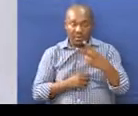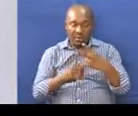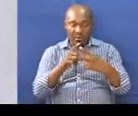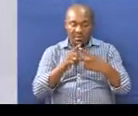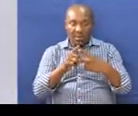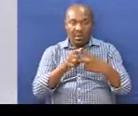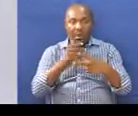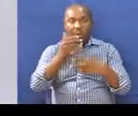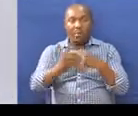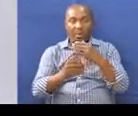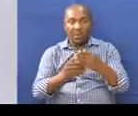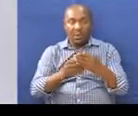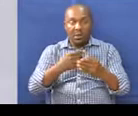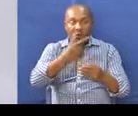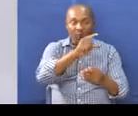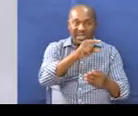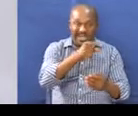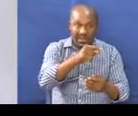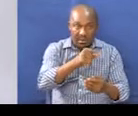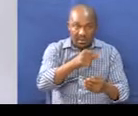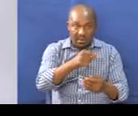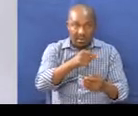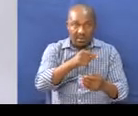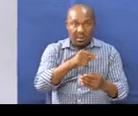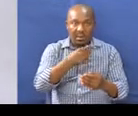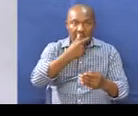of shaking the mixture